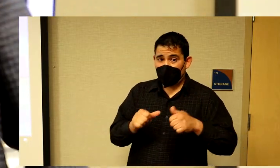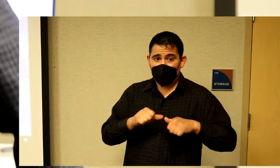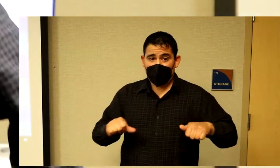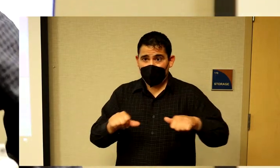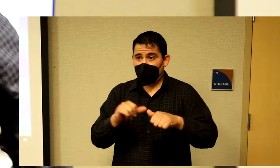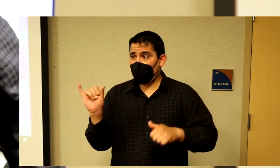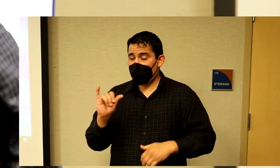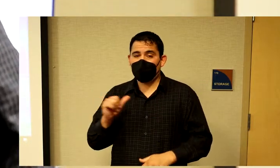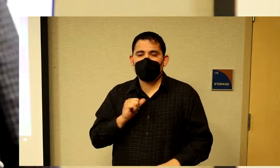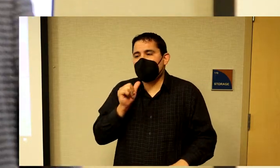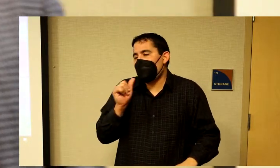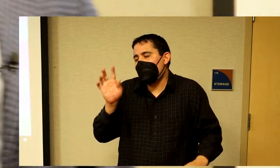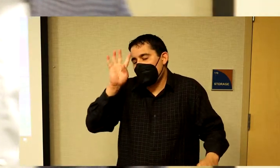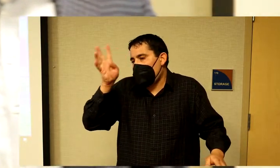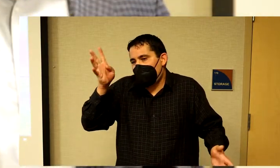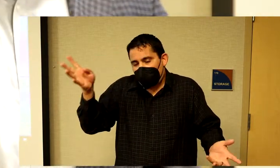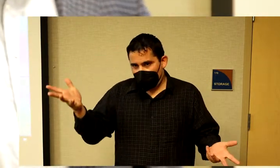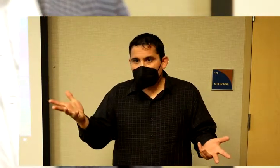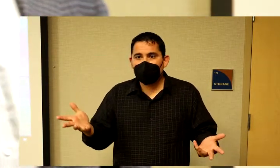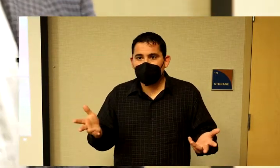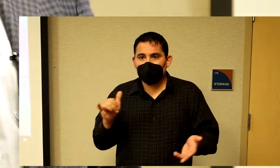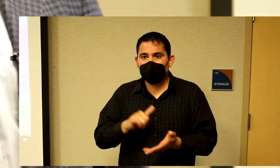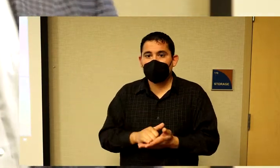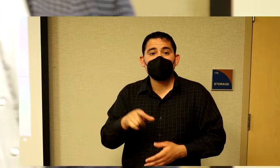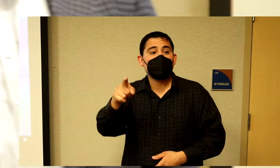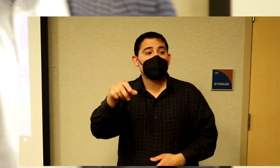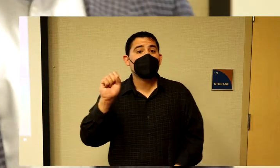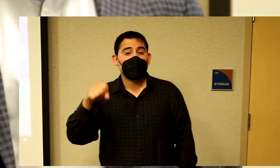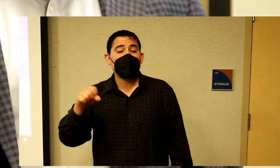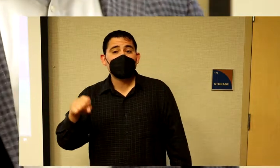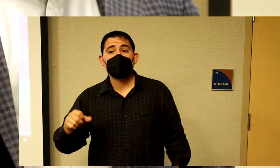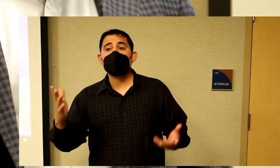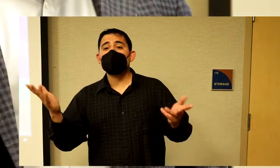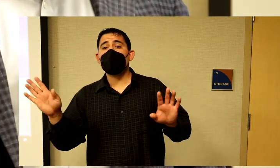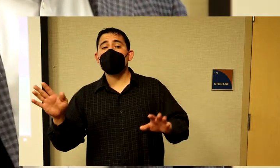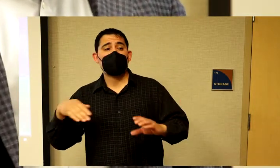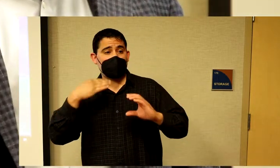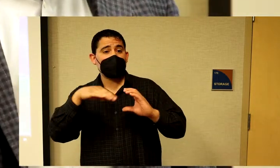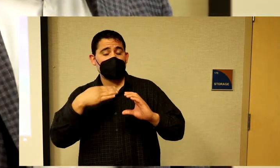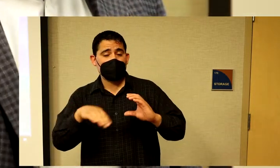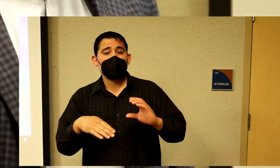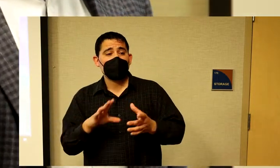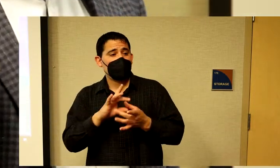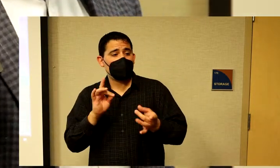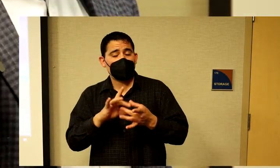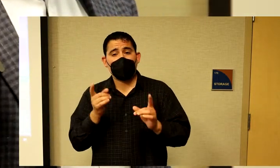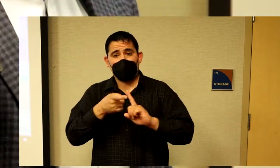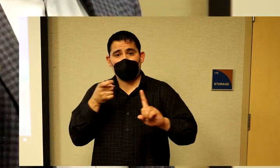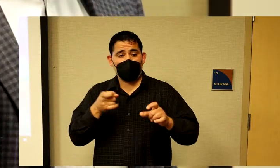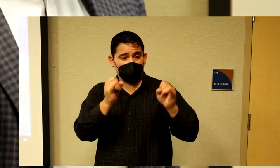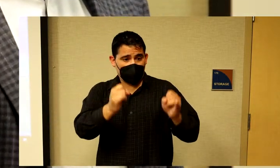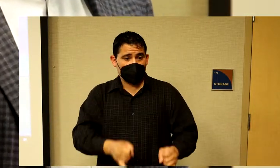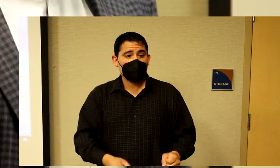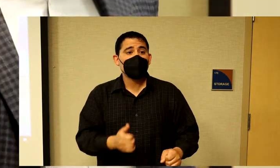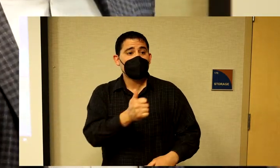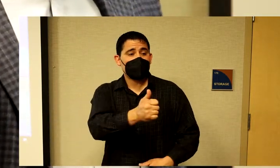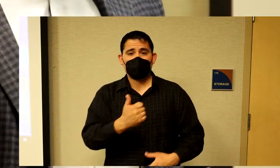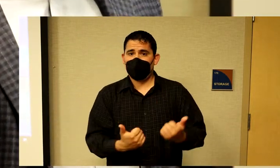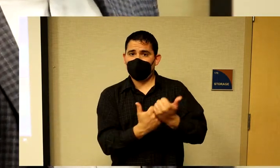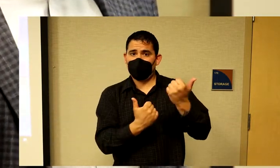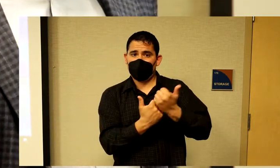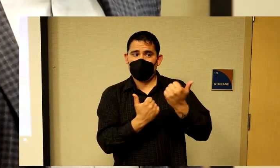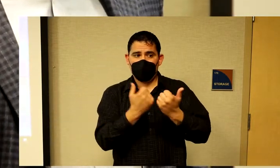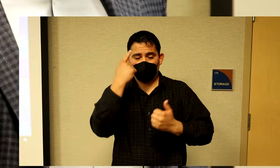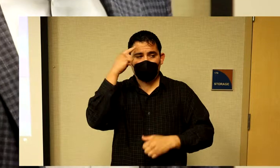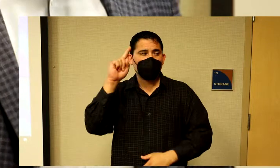I believe. Yeah, we did get elaborate on that. an email comment from an individual today supporting public submission number